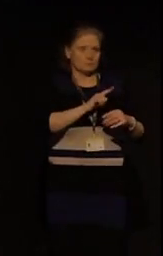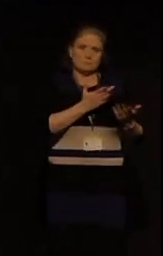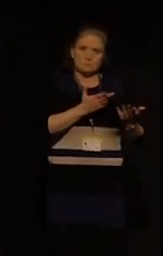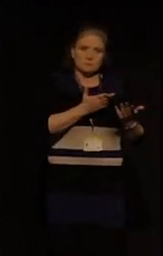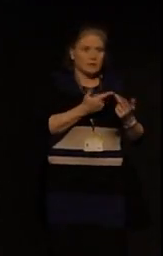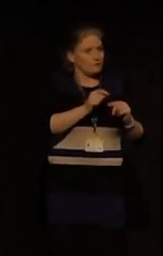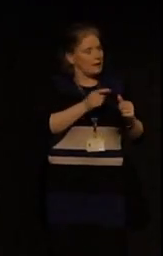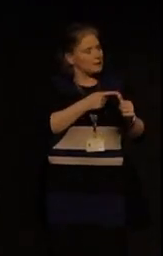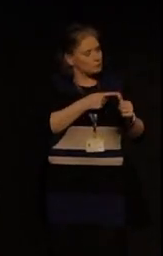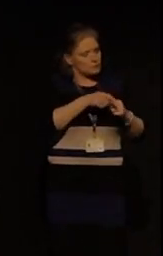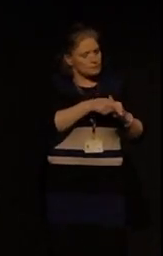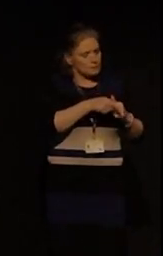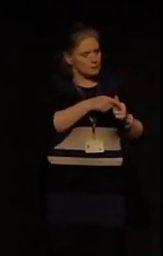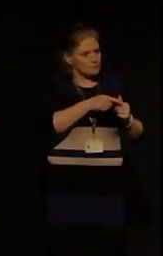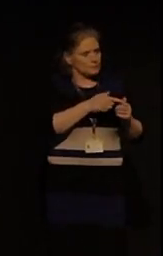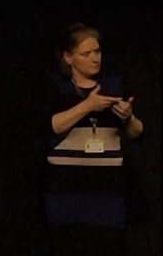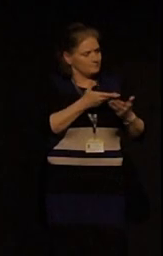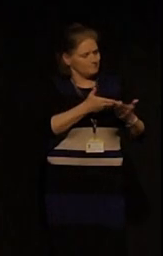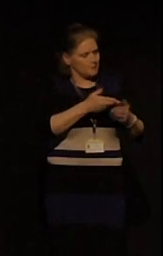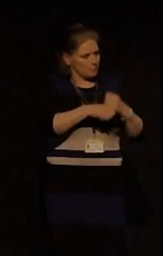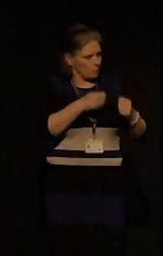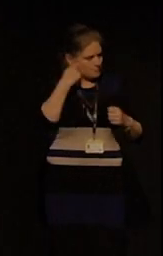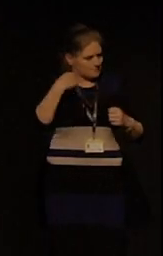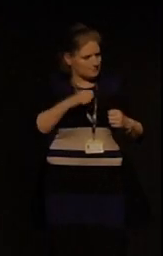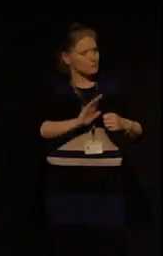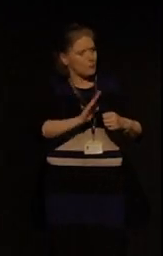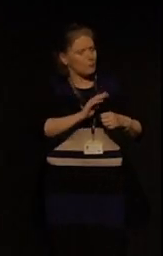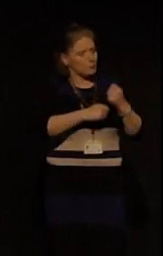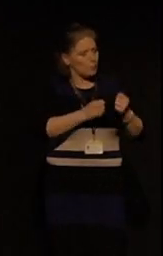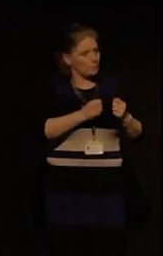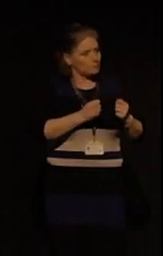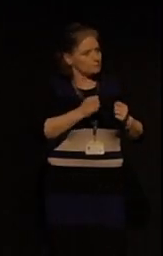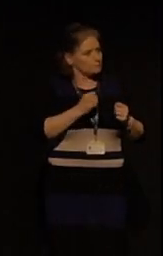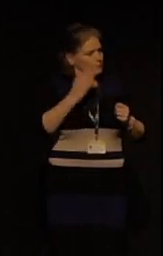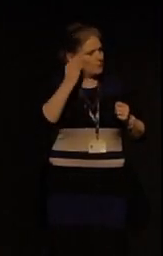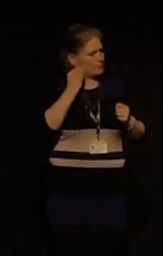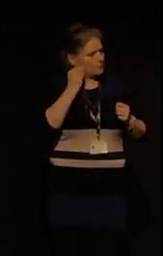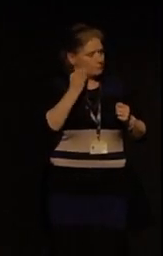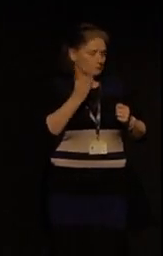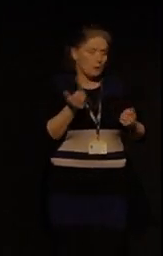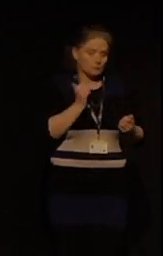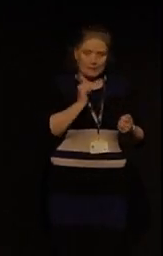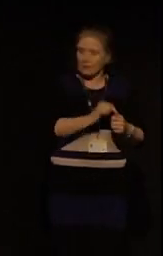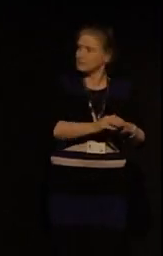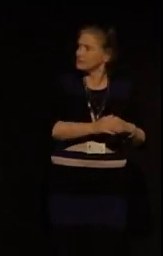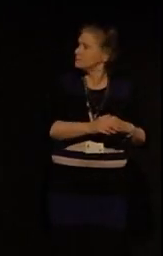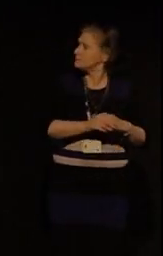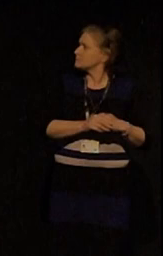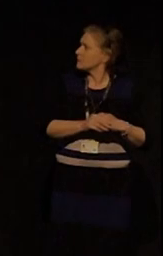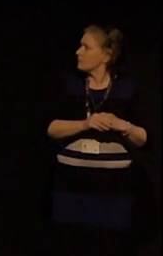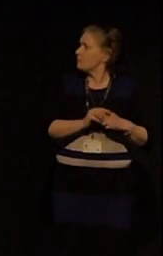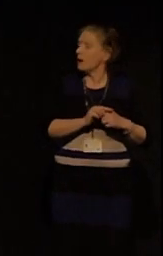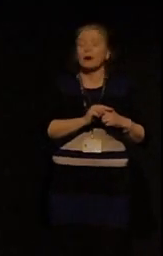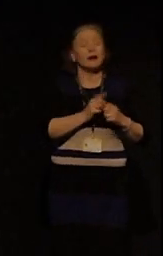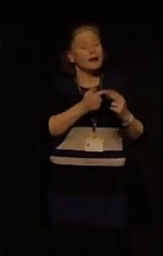only gives you tinnitus, it gives you about a 20 to 30 dB hearing loss. So that's totally predictable. But as you go higher